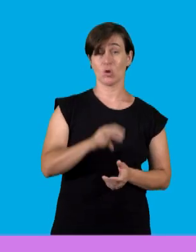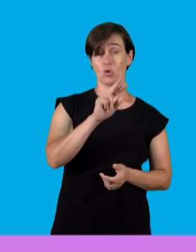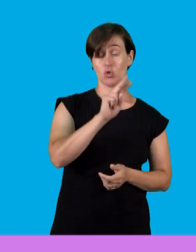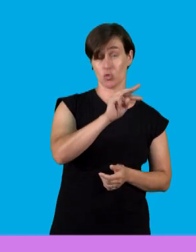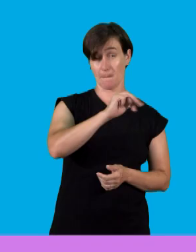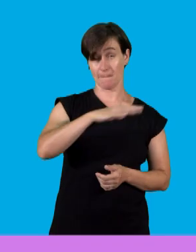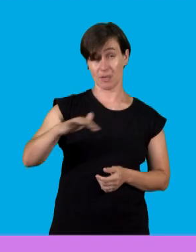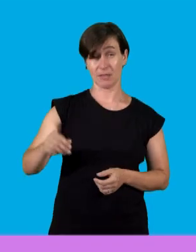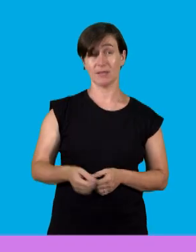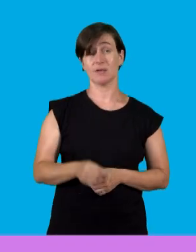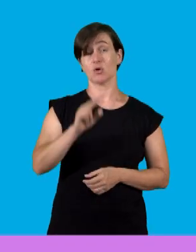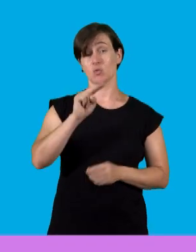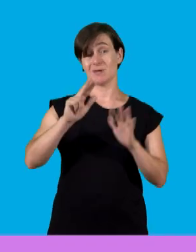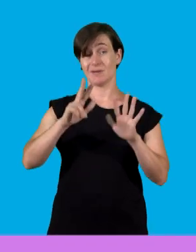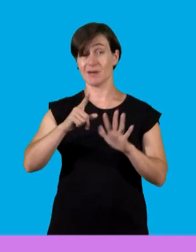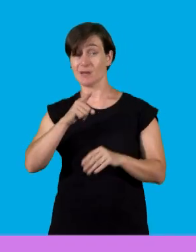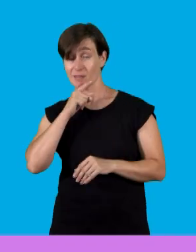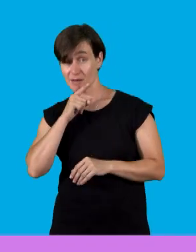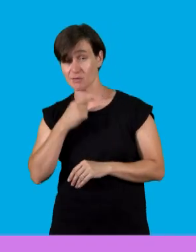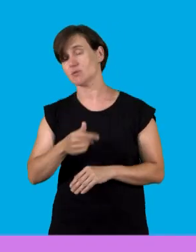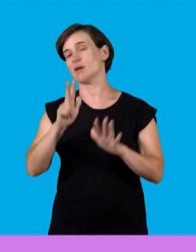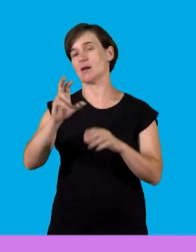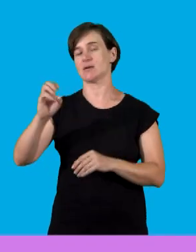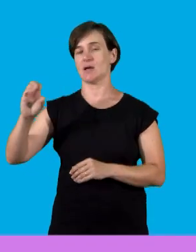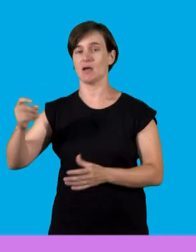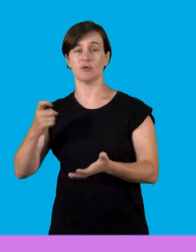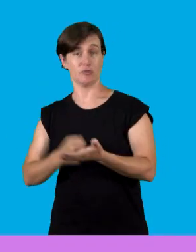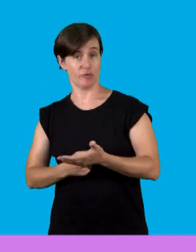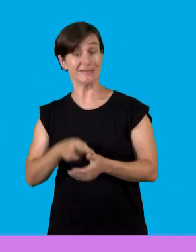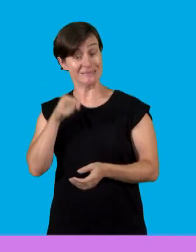2,028,000 rand, and so